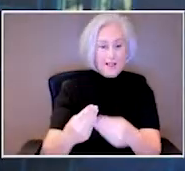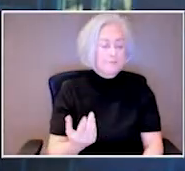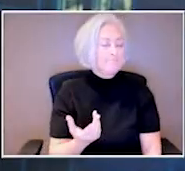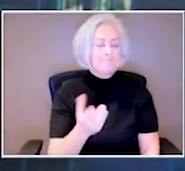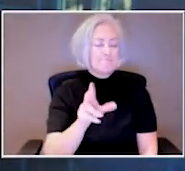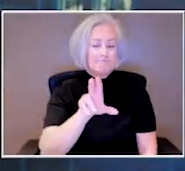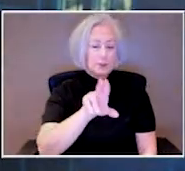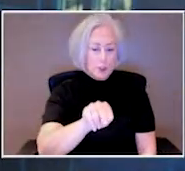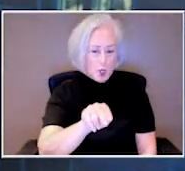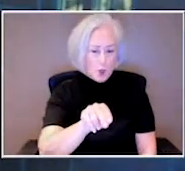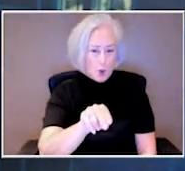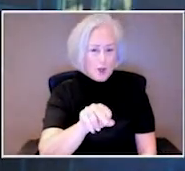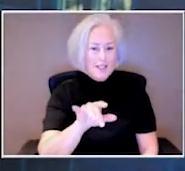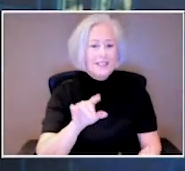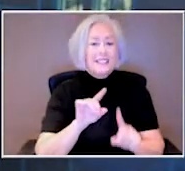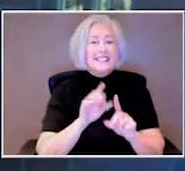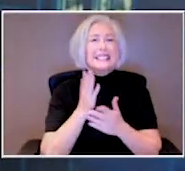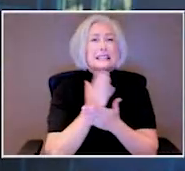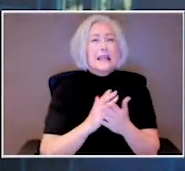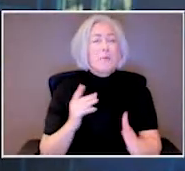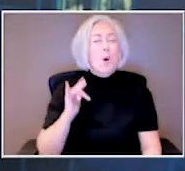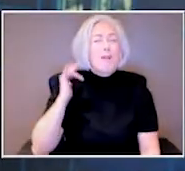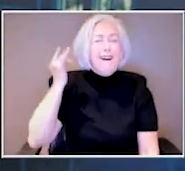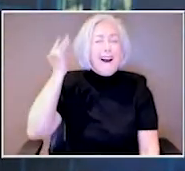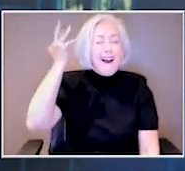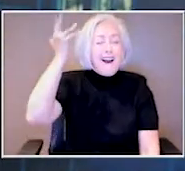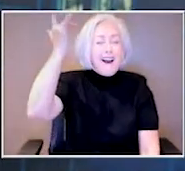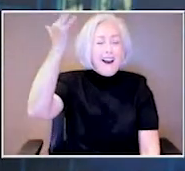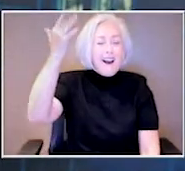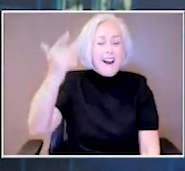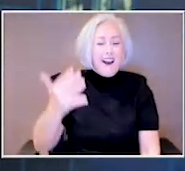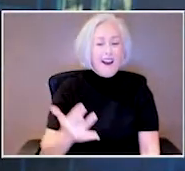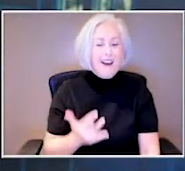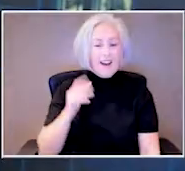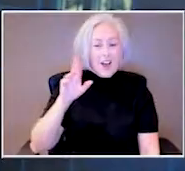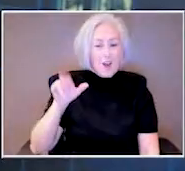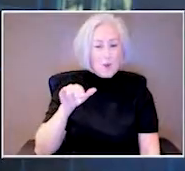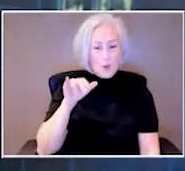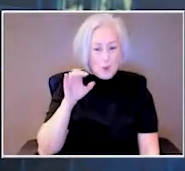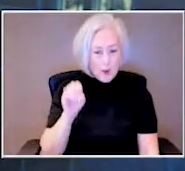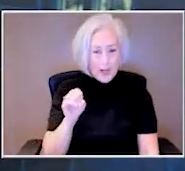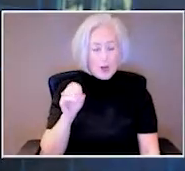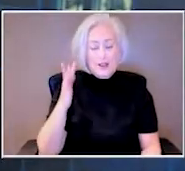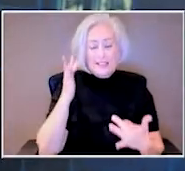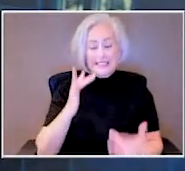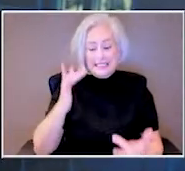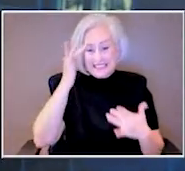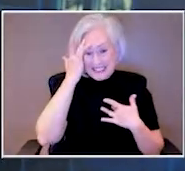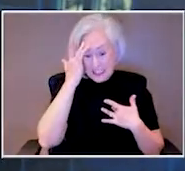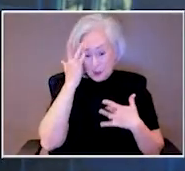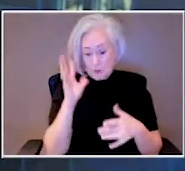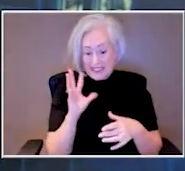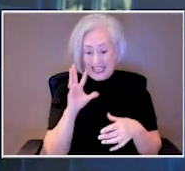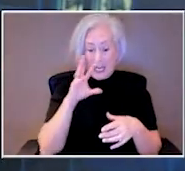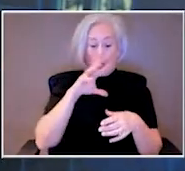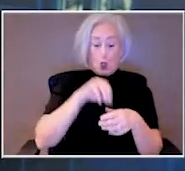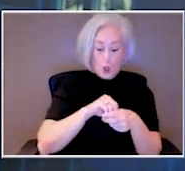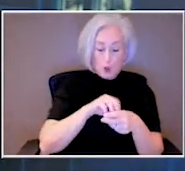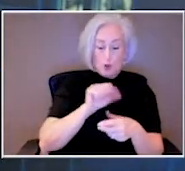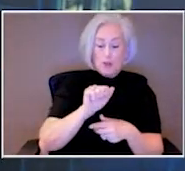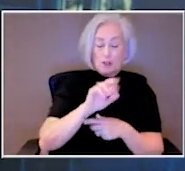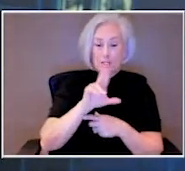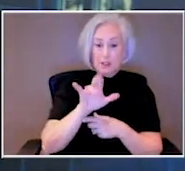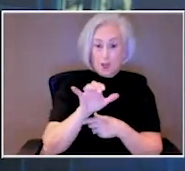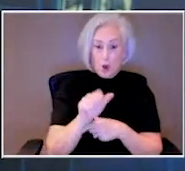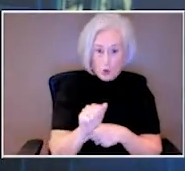some extraordinarily rare hereditary type of syndromes that do include sarcomas. We do a